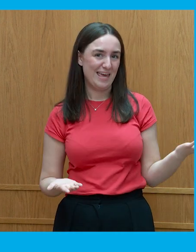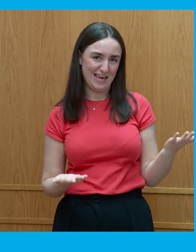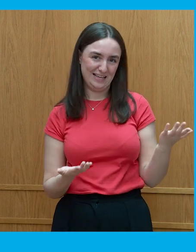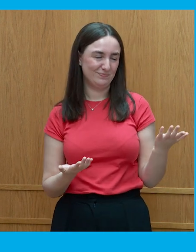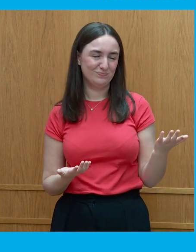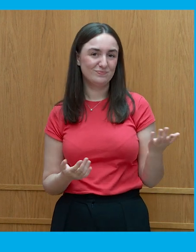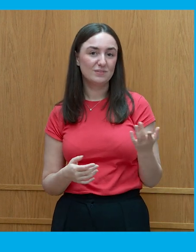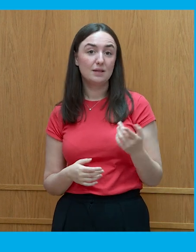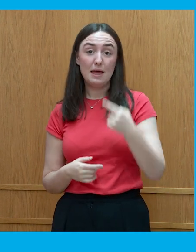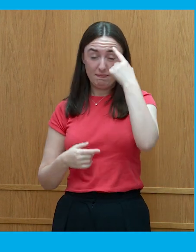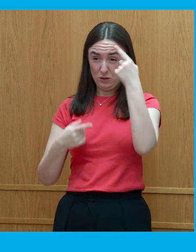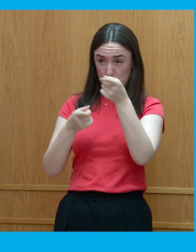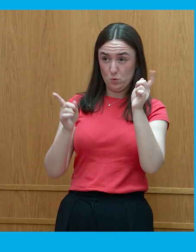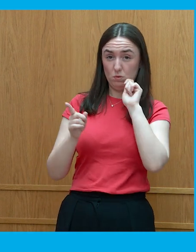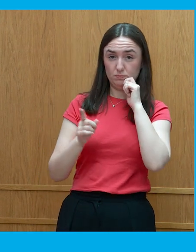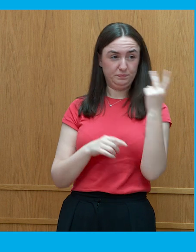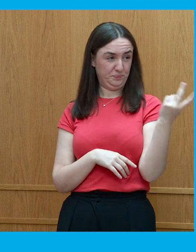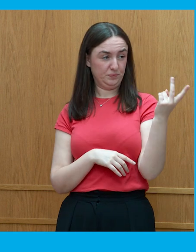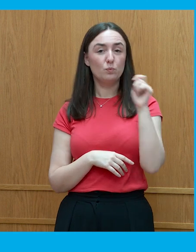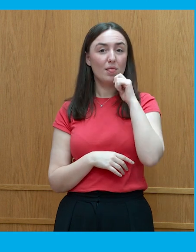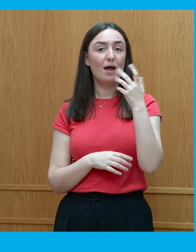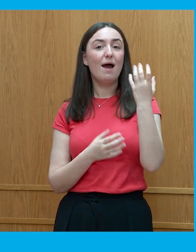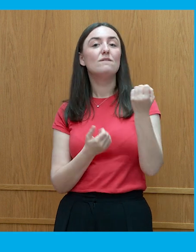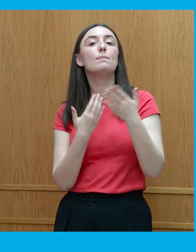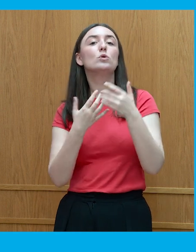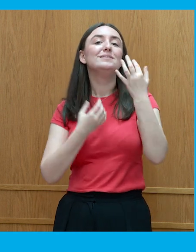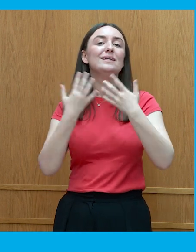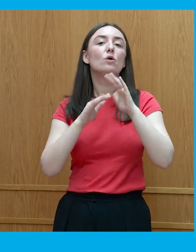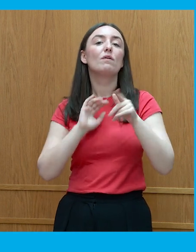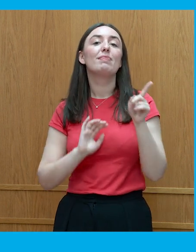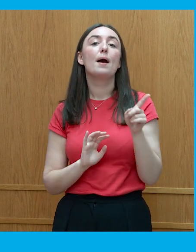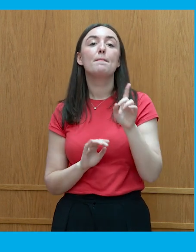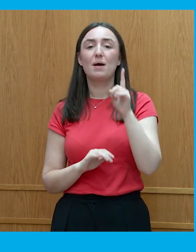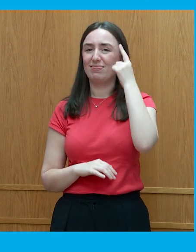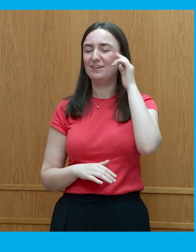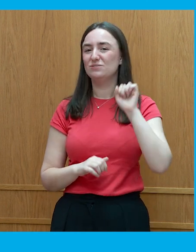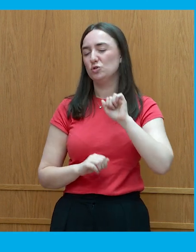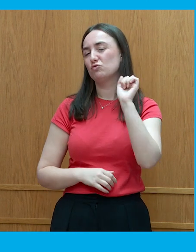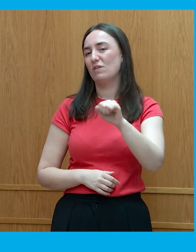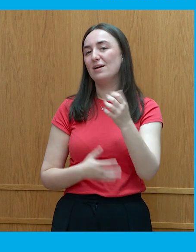data on just what impact that makes. I think it does well with his base, but as you said, there's a ceiling there.